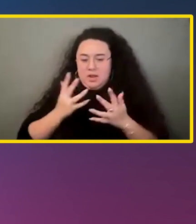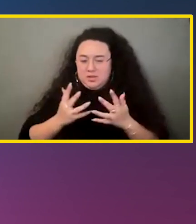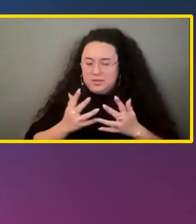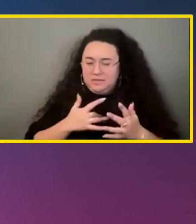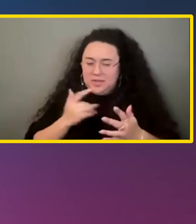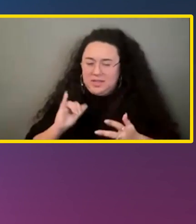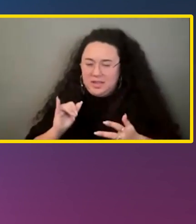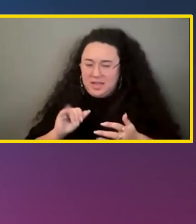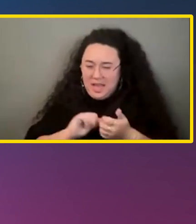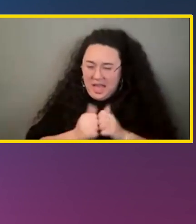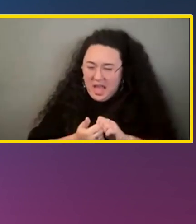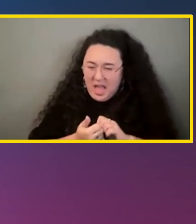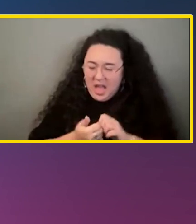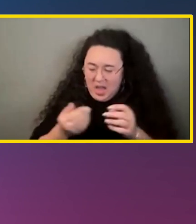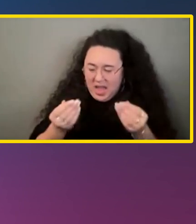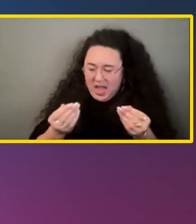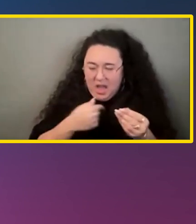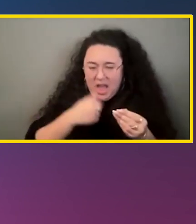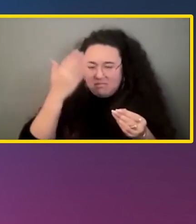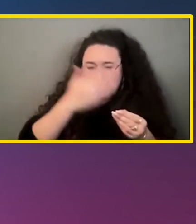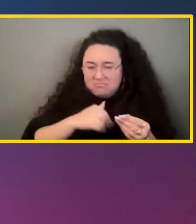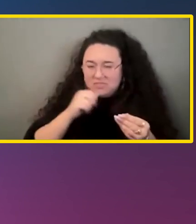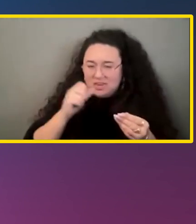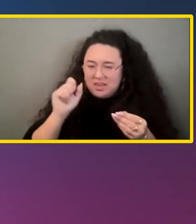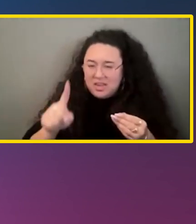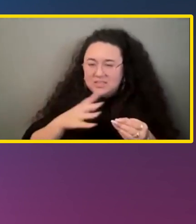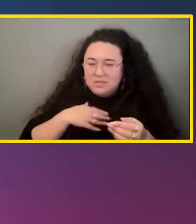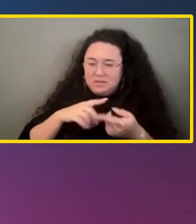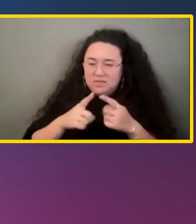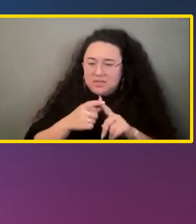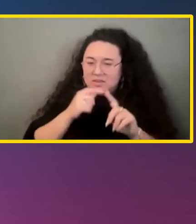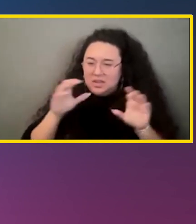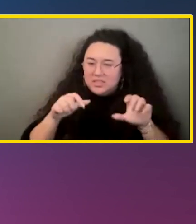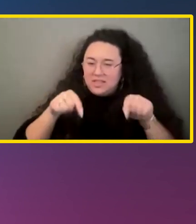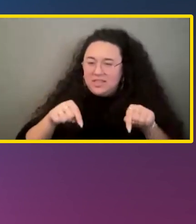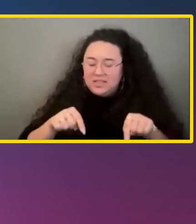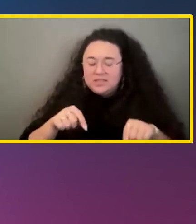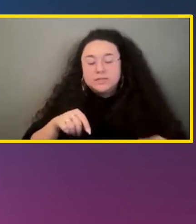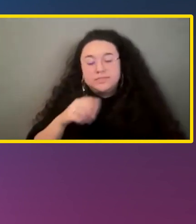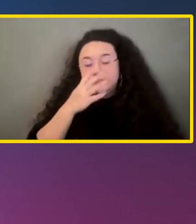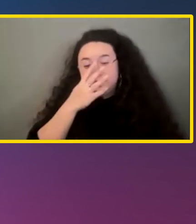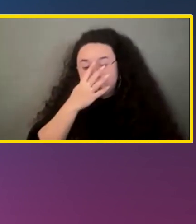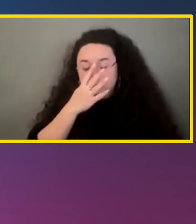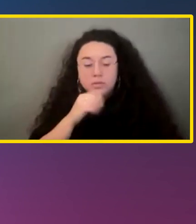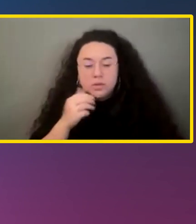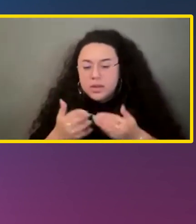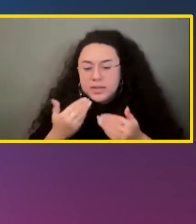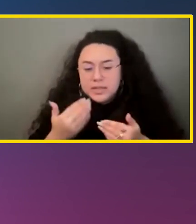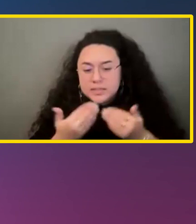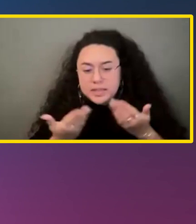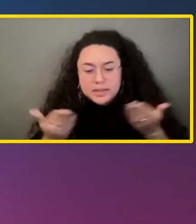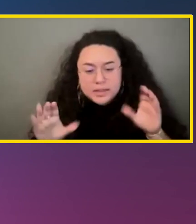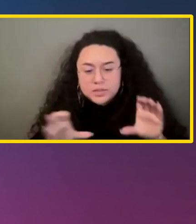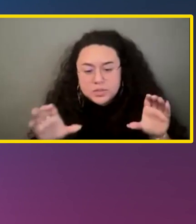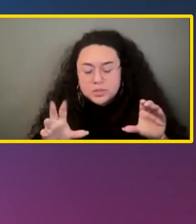because you're like, how have I not seen or asked my friends or done this? So it isn't an easy thing to